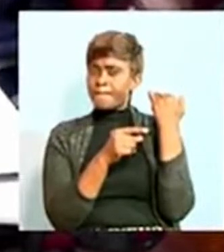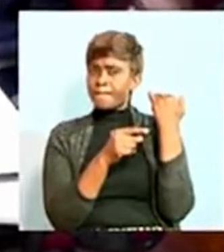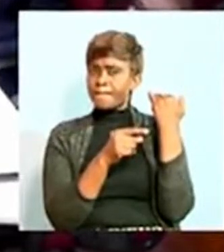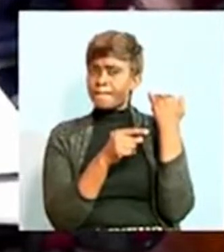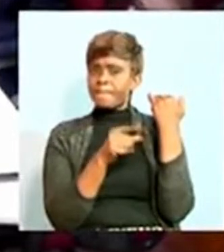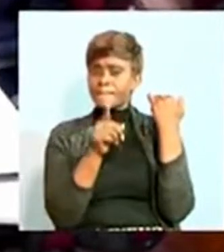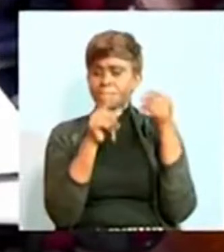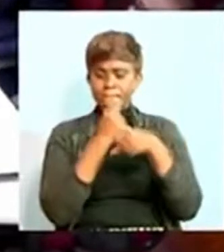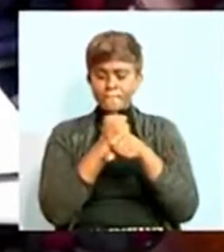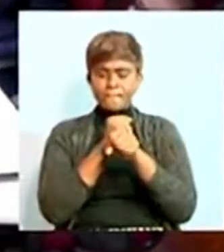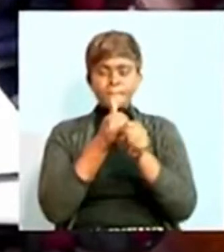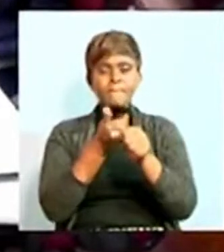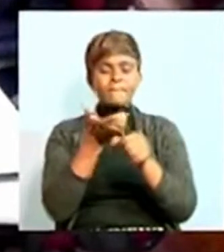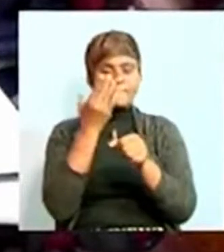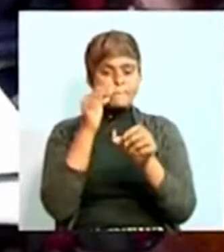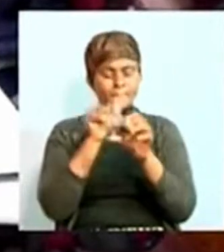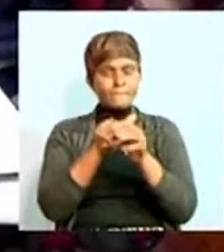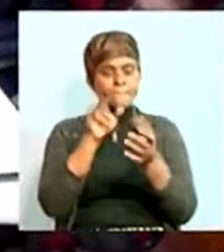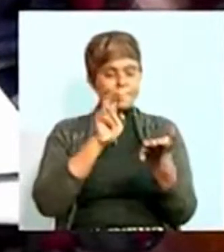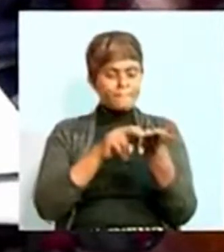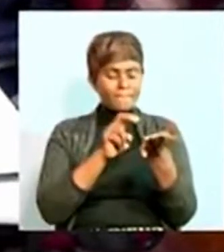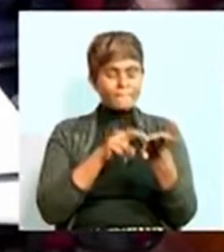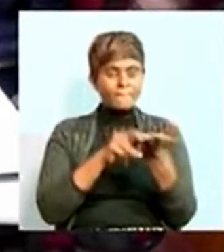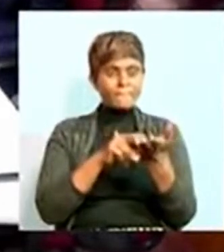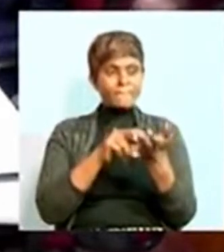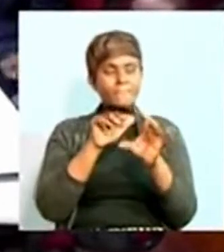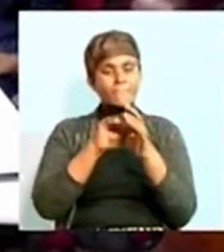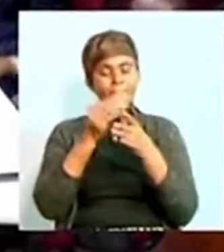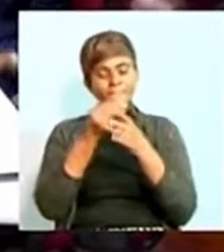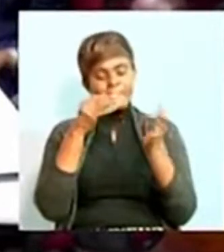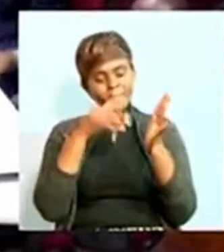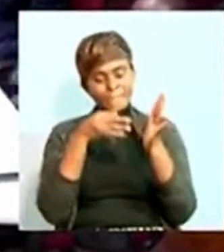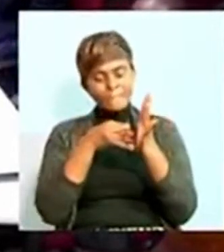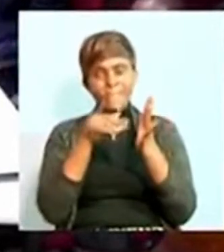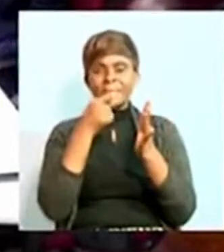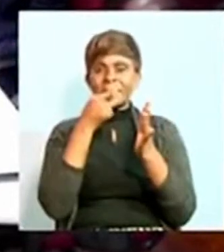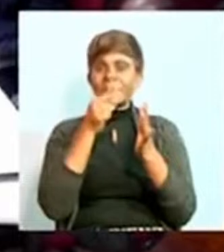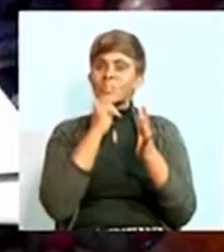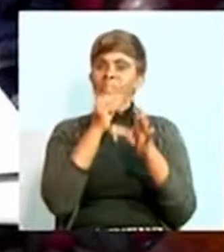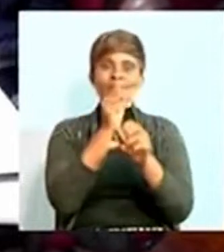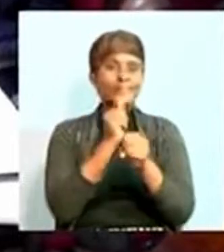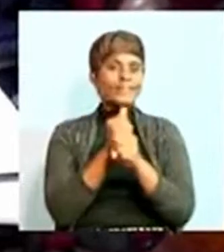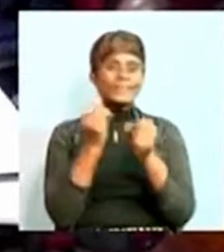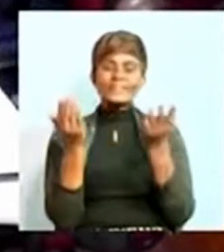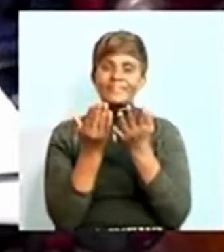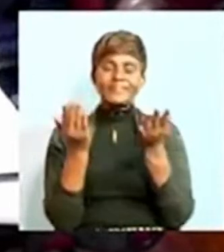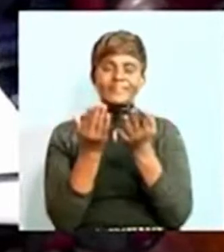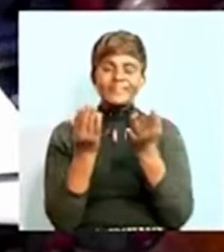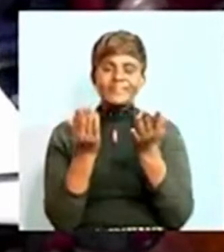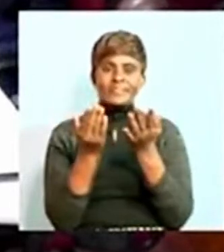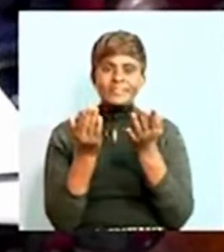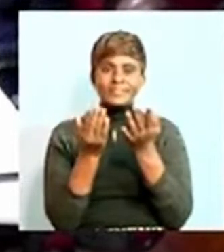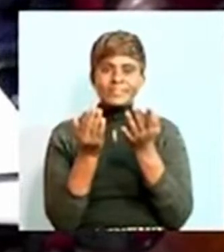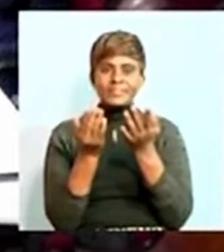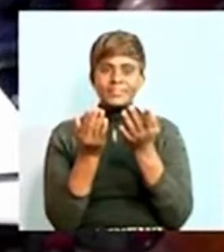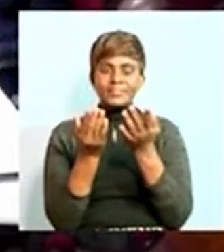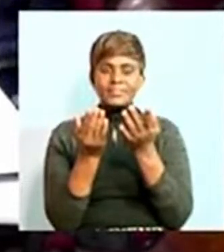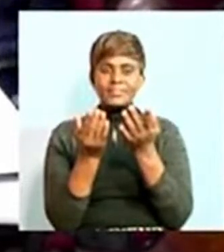Then you make a follow-up in November, in February. Then you say we had not received.